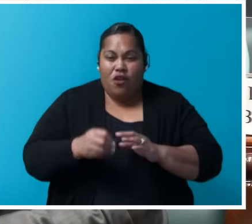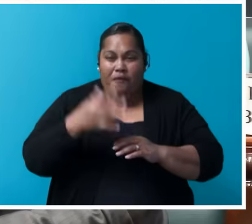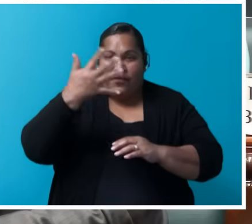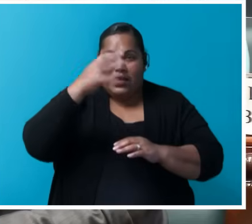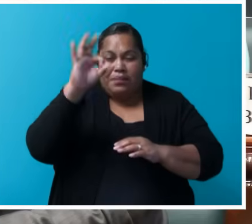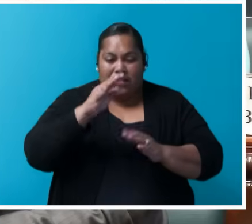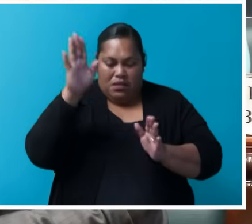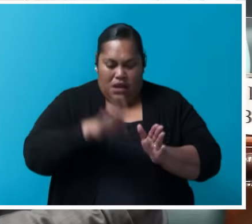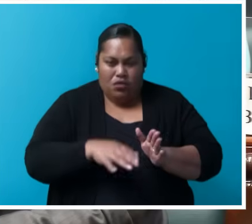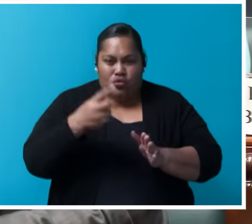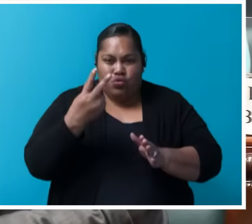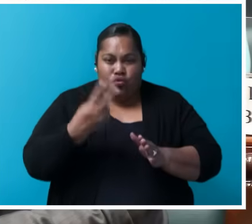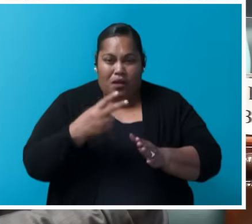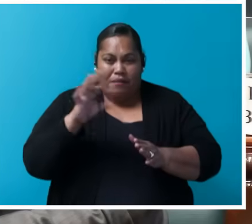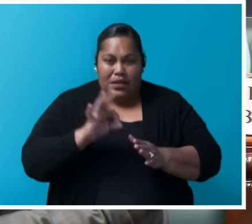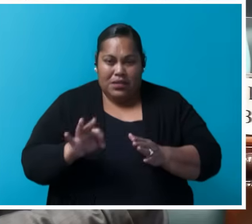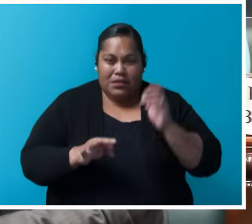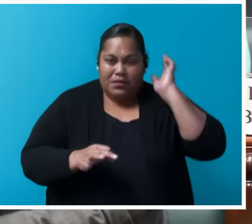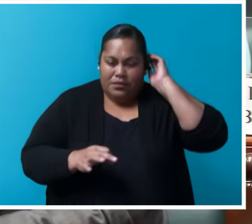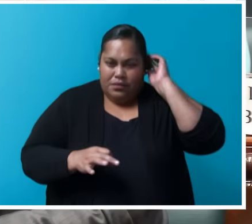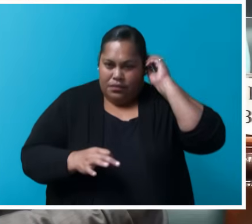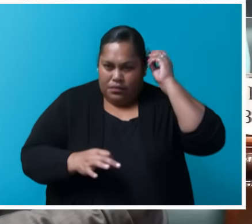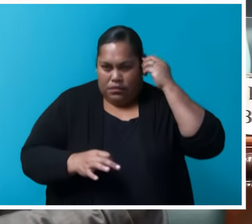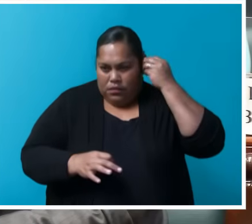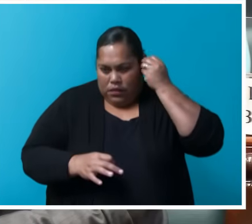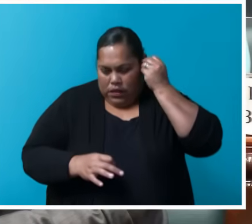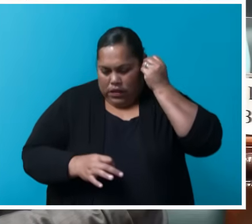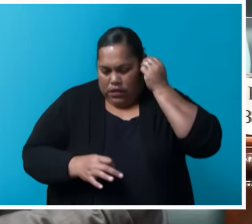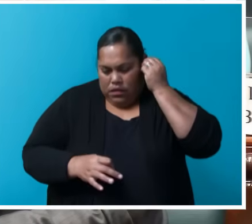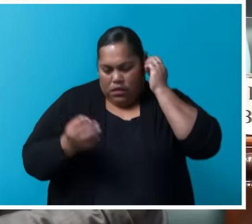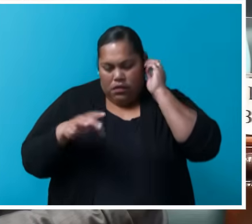measures. And as I said, Mr. Speaker,